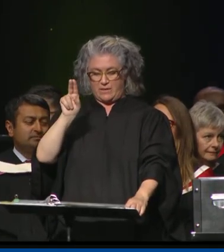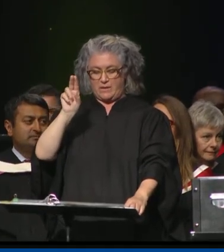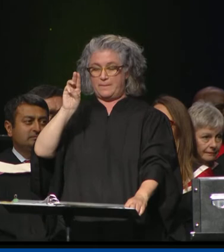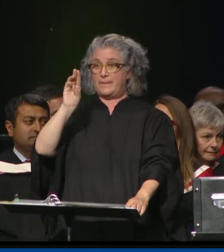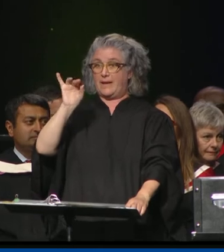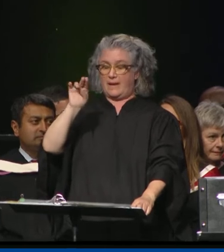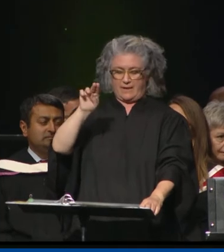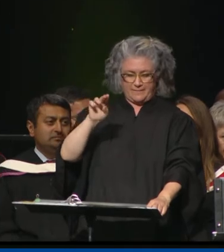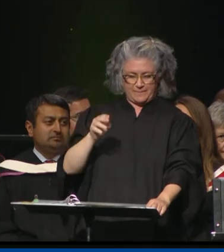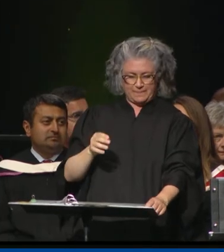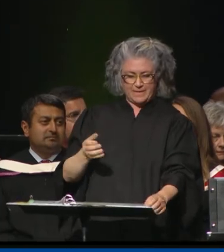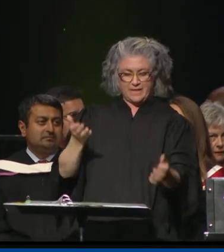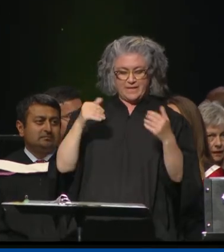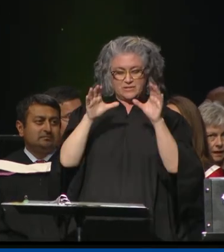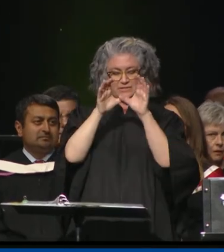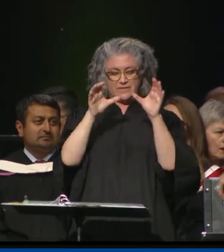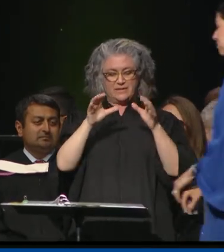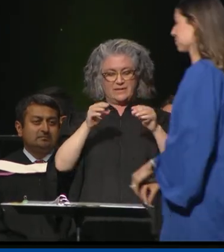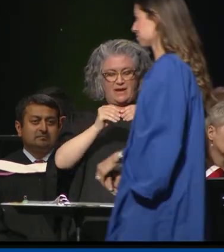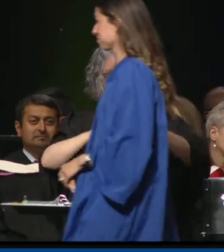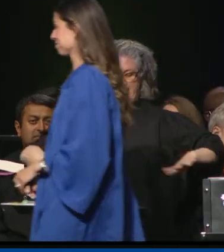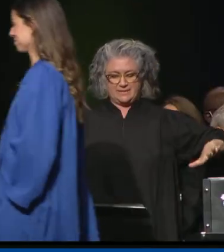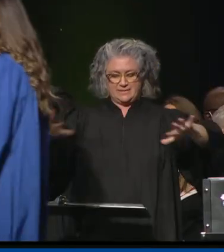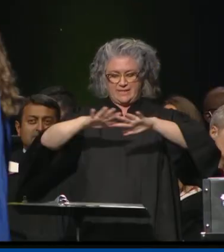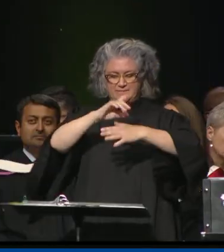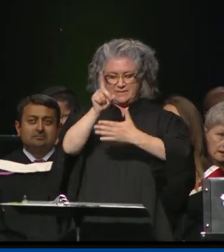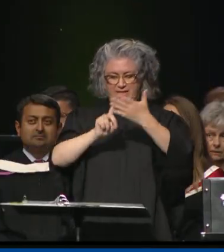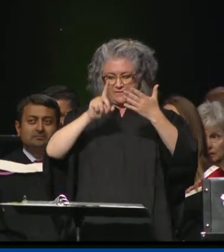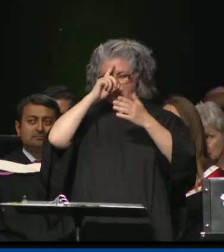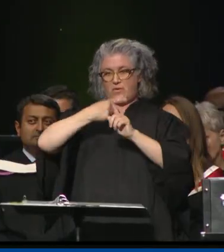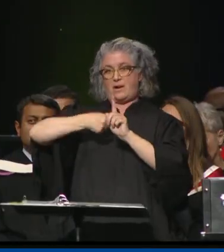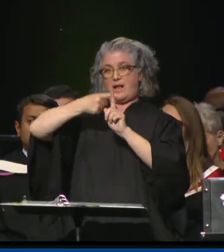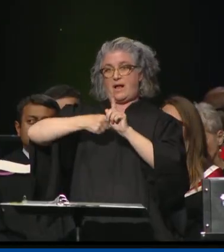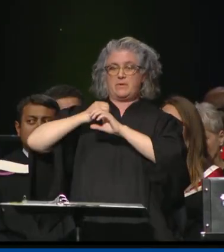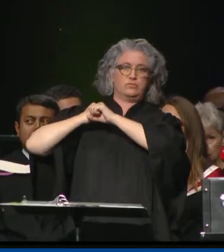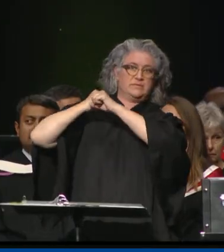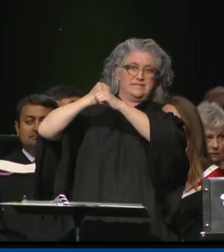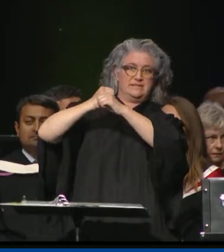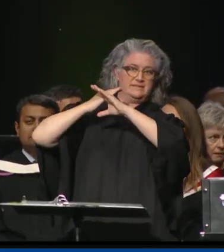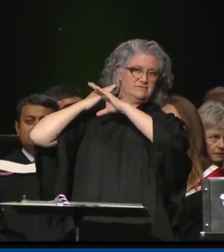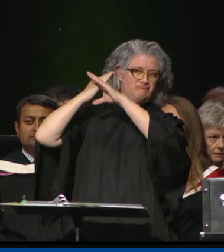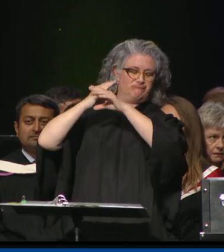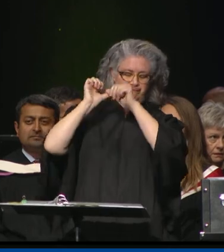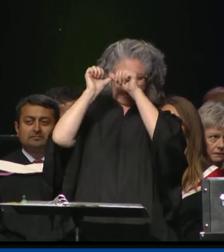Certificate Landscape Design for Climate Resilience. Sadaf Abbasi.